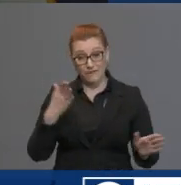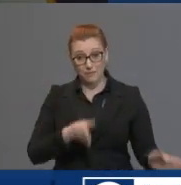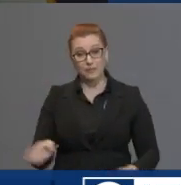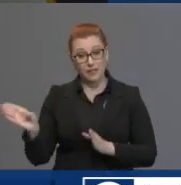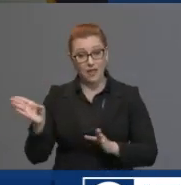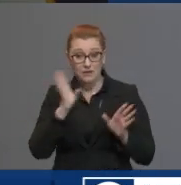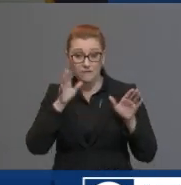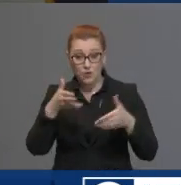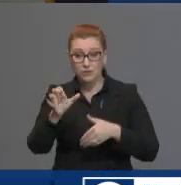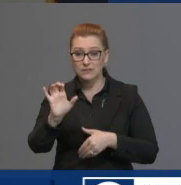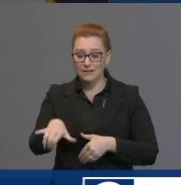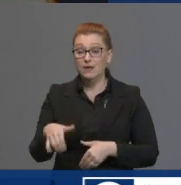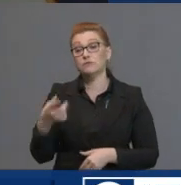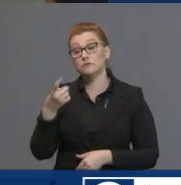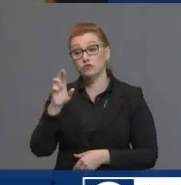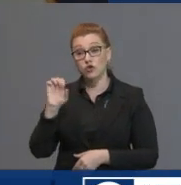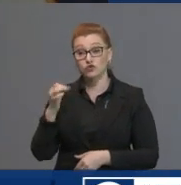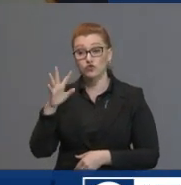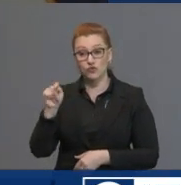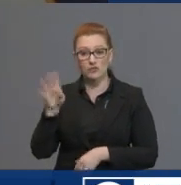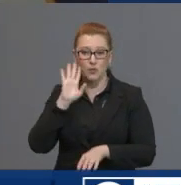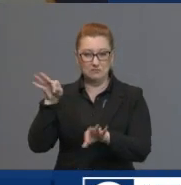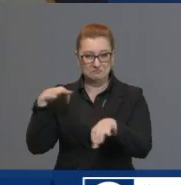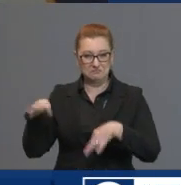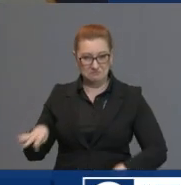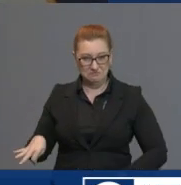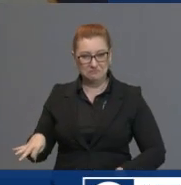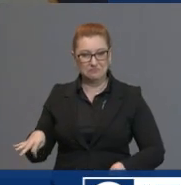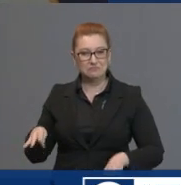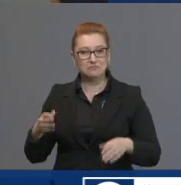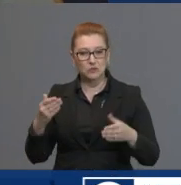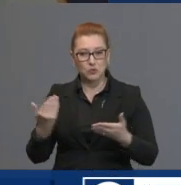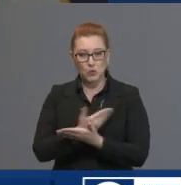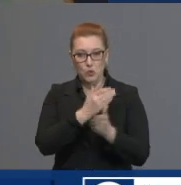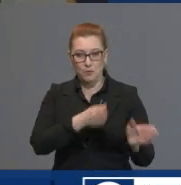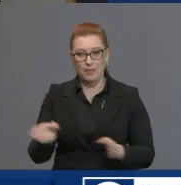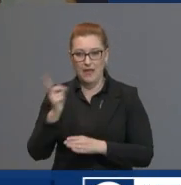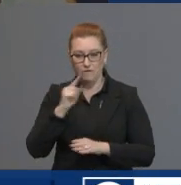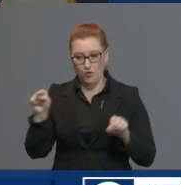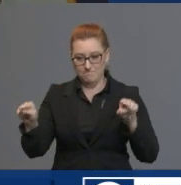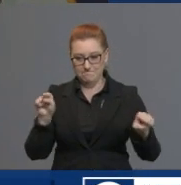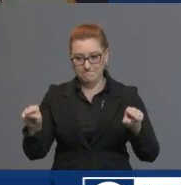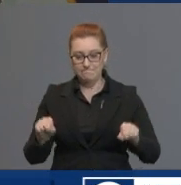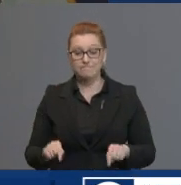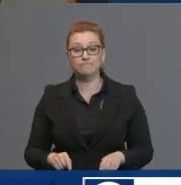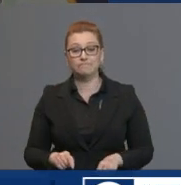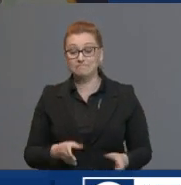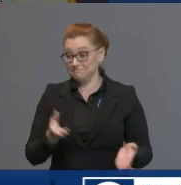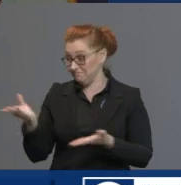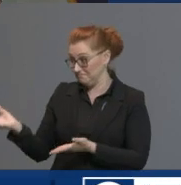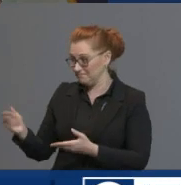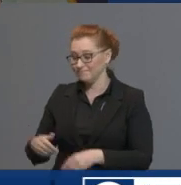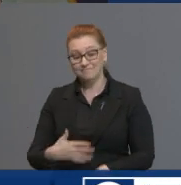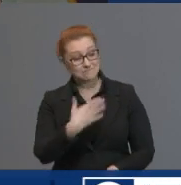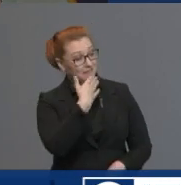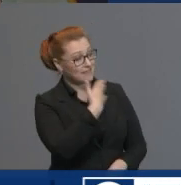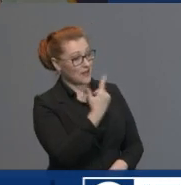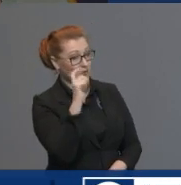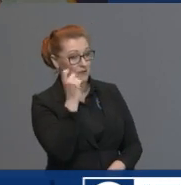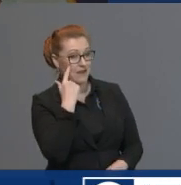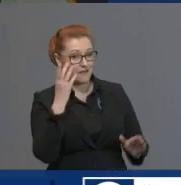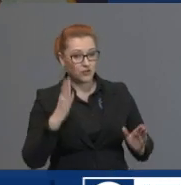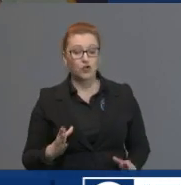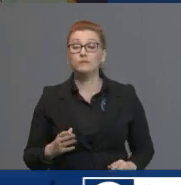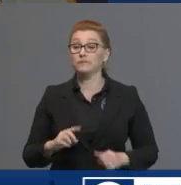is going to take us through it. Dr. Christ? Thank you, Governor. So the first thing that we are initiating is we have been